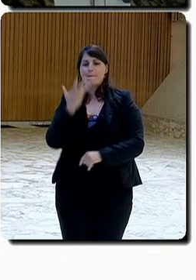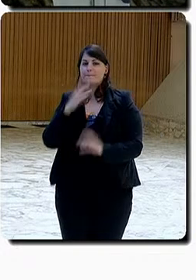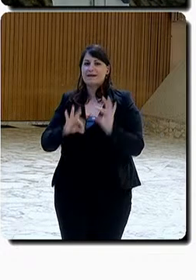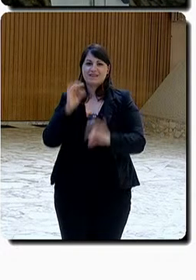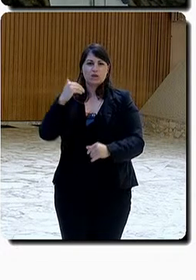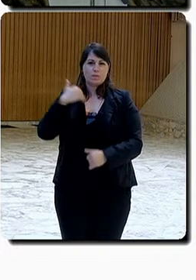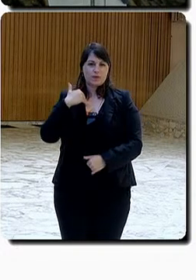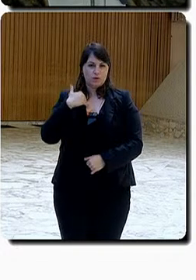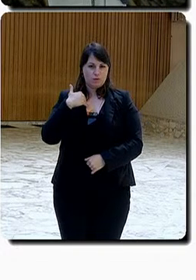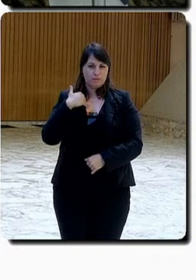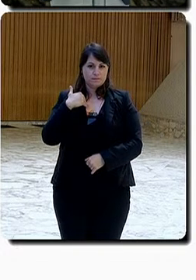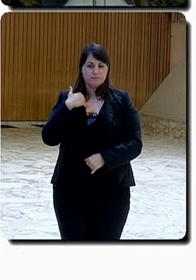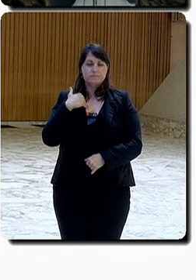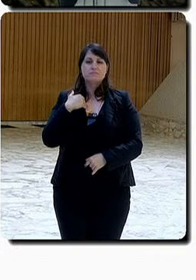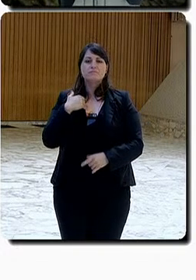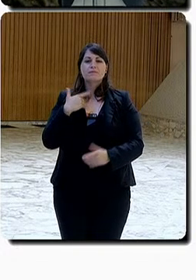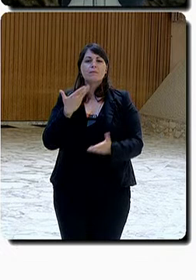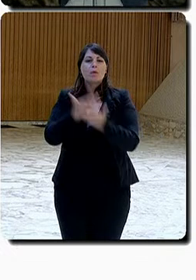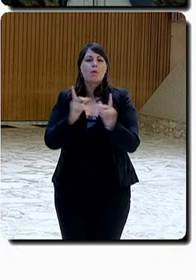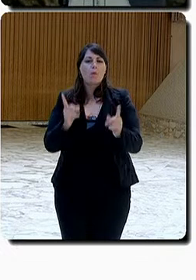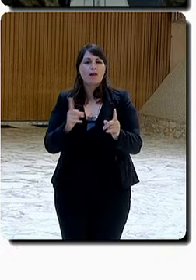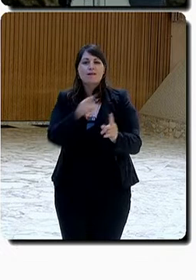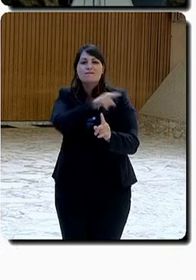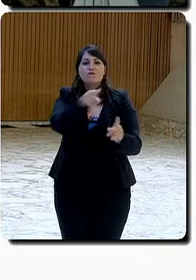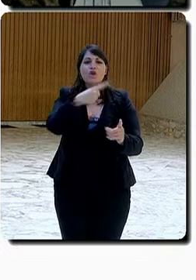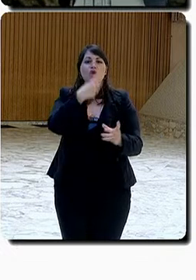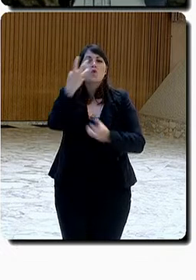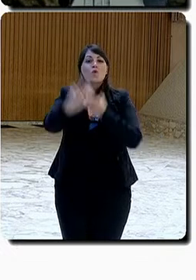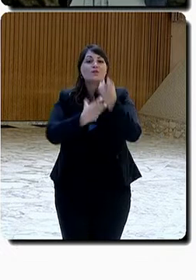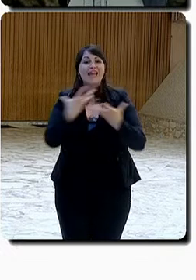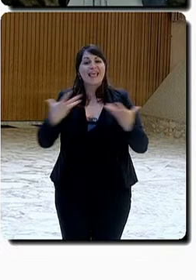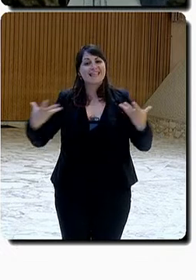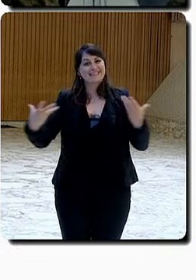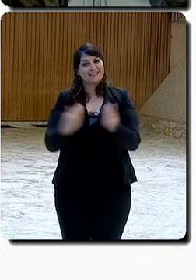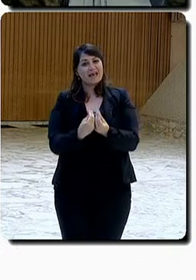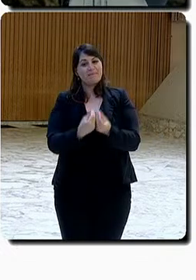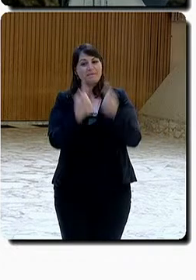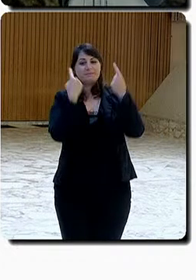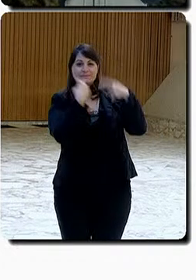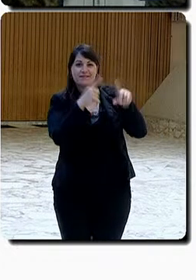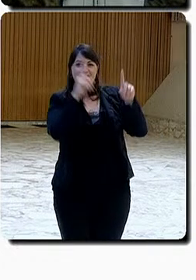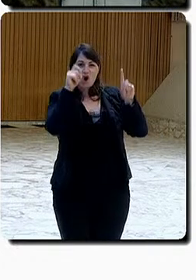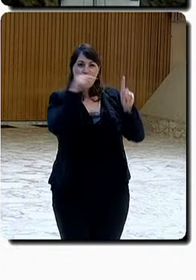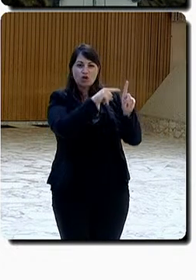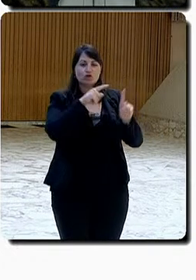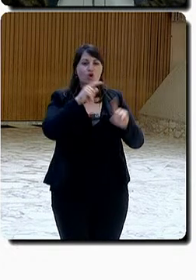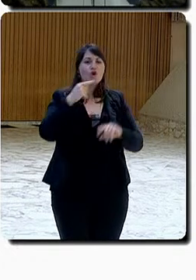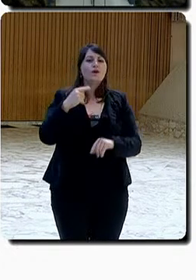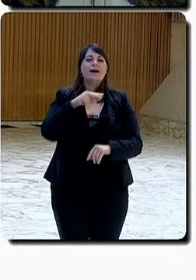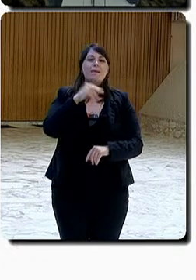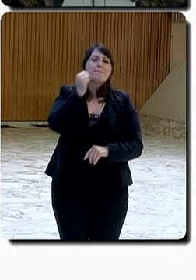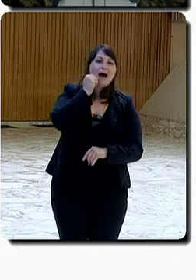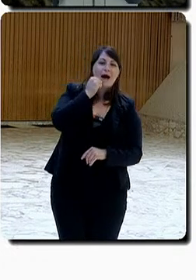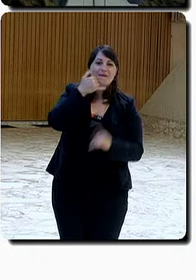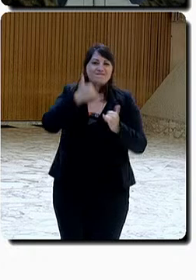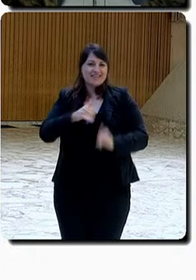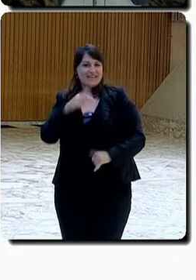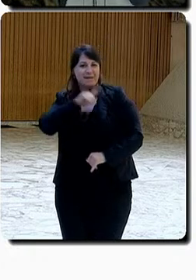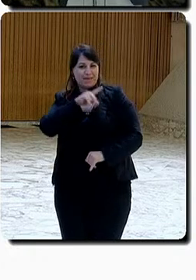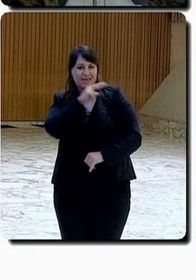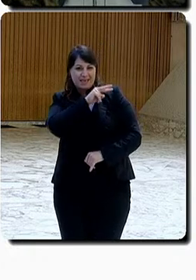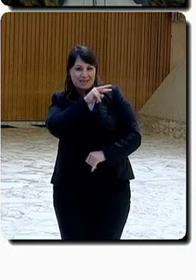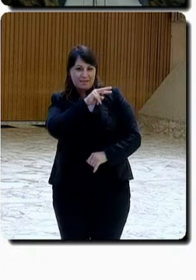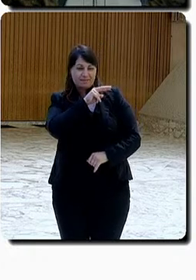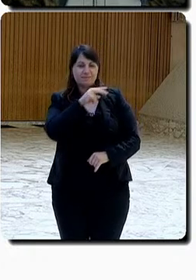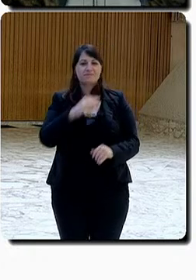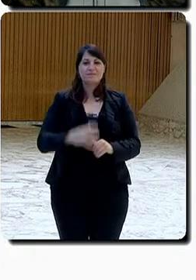cook together. This is my mother Joan and our daughter Grace, the night before Thanksgiving, where they always make